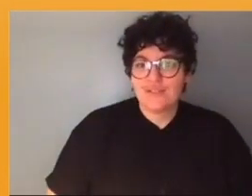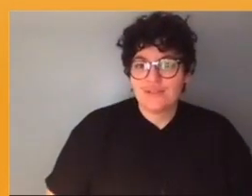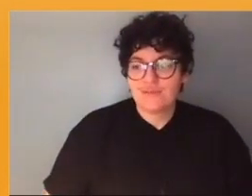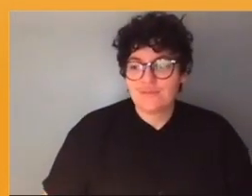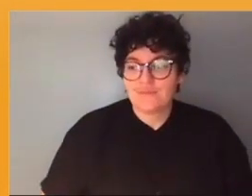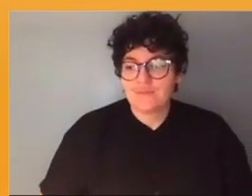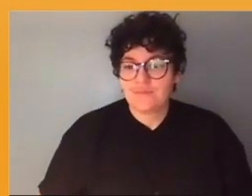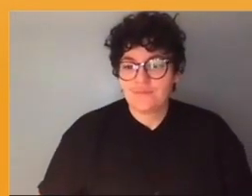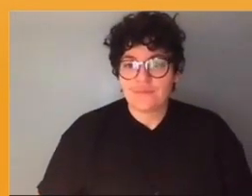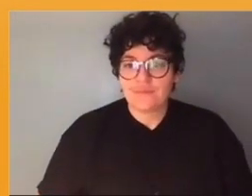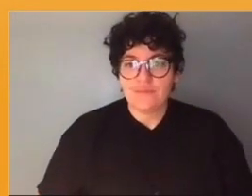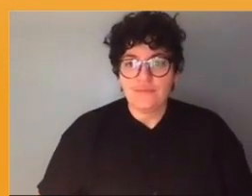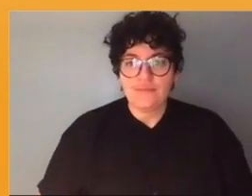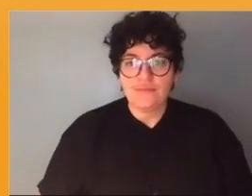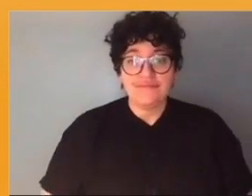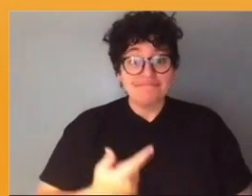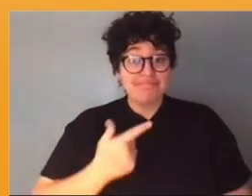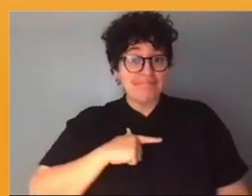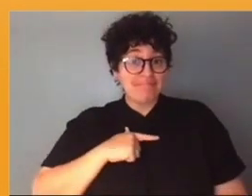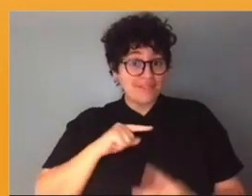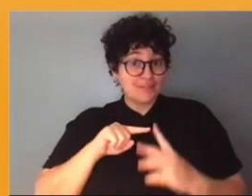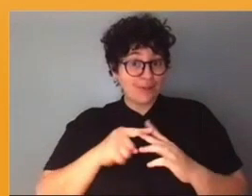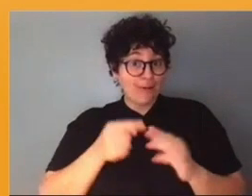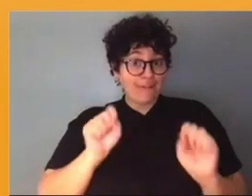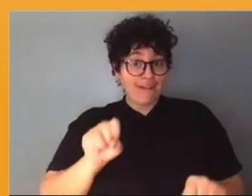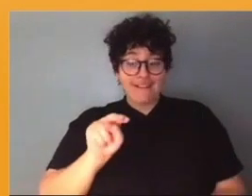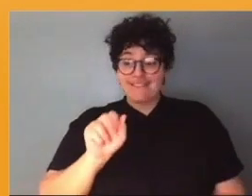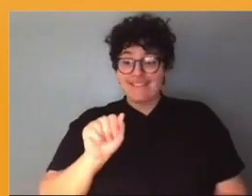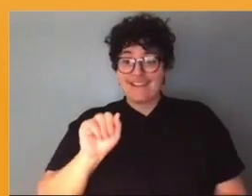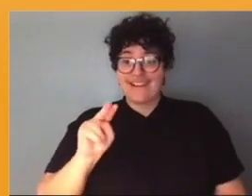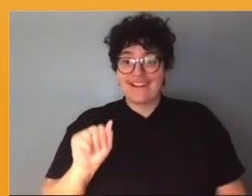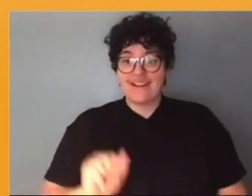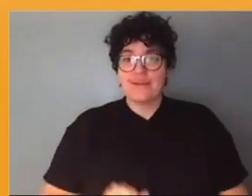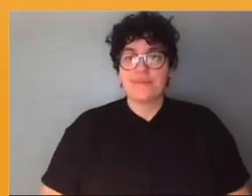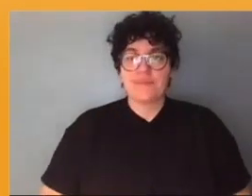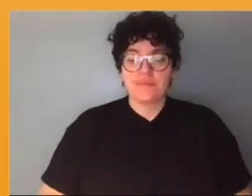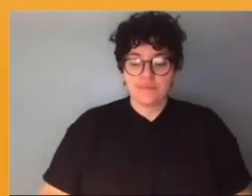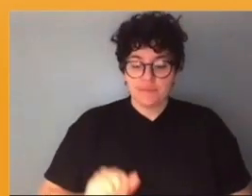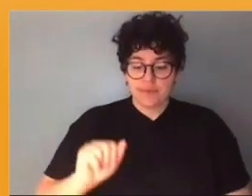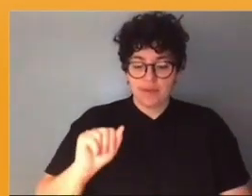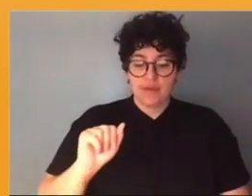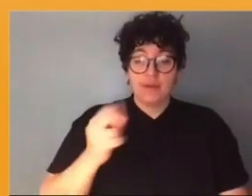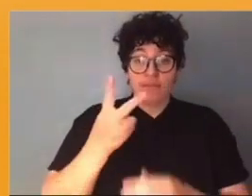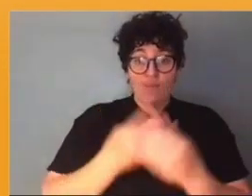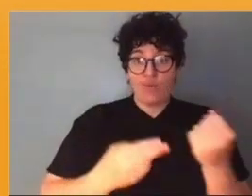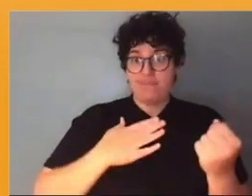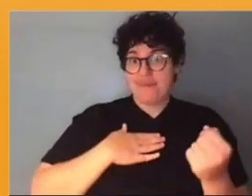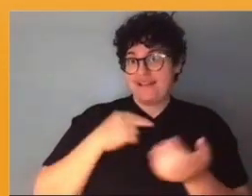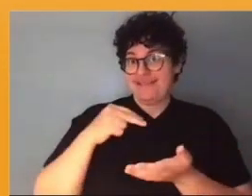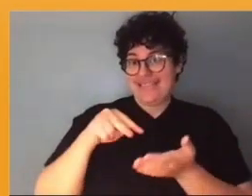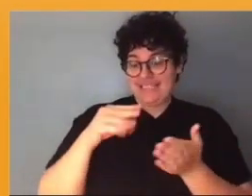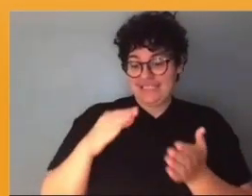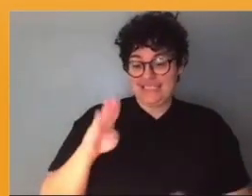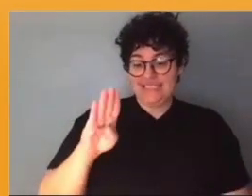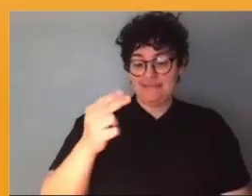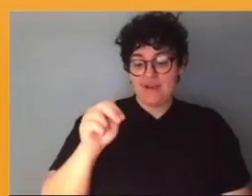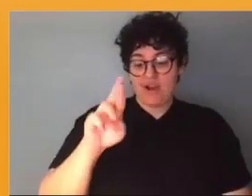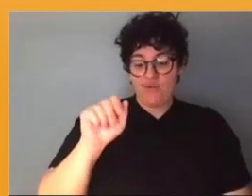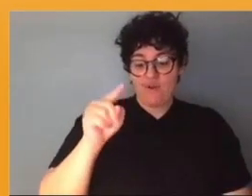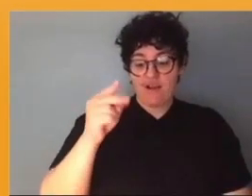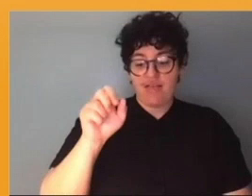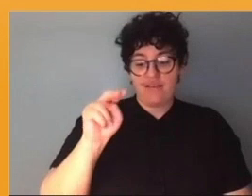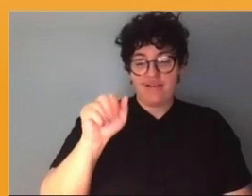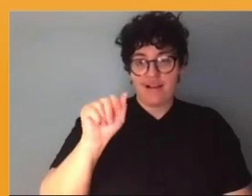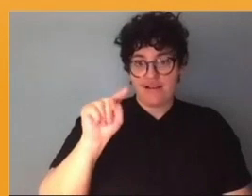I can start. Oh, go ahead. So in Bharatanatyam and Kuchipudi, there are